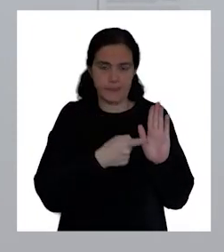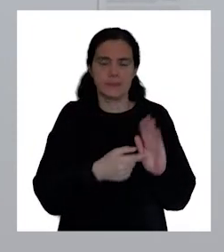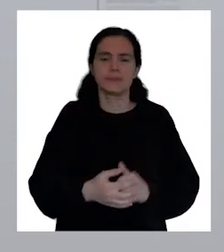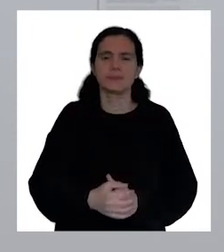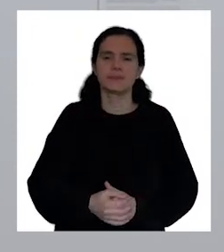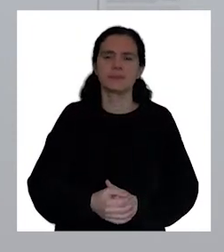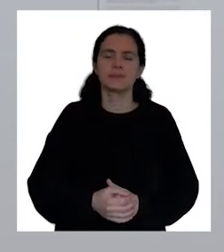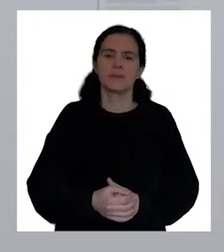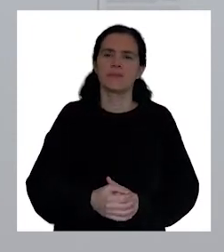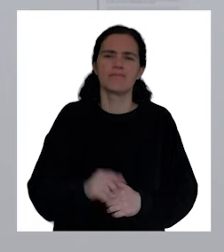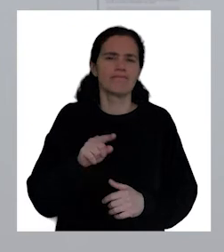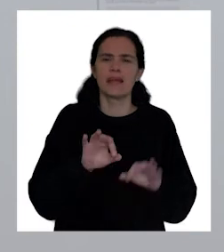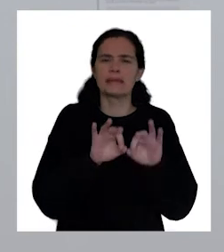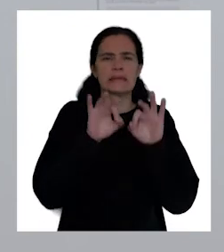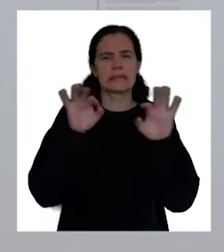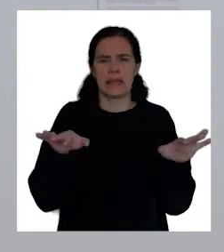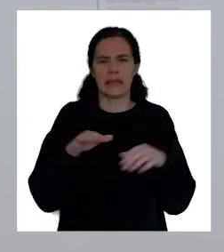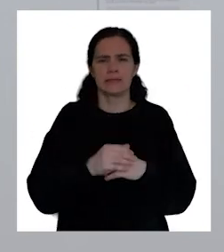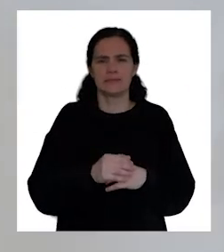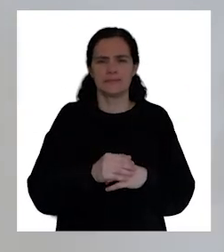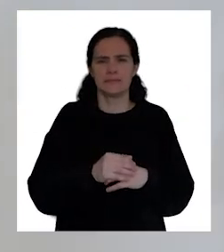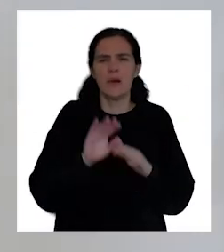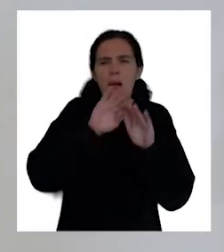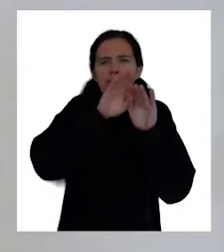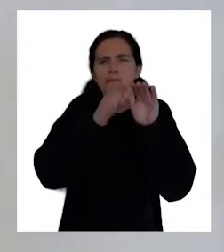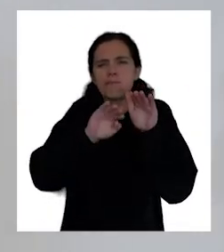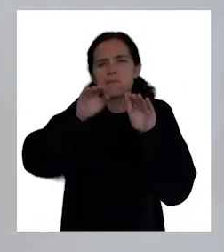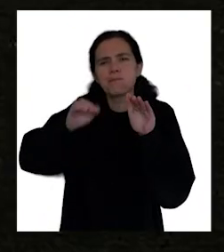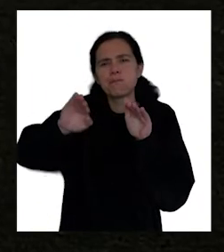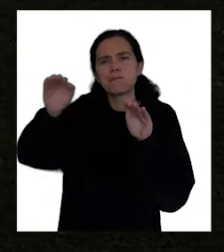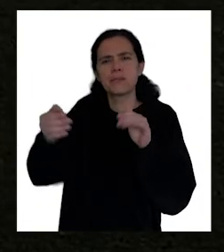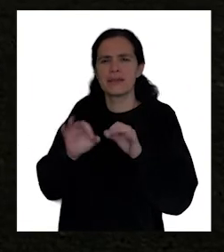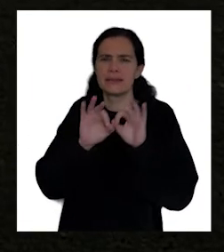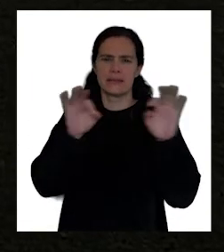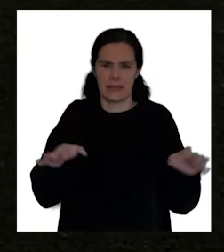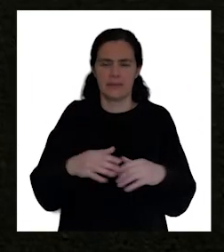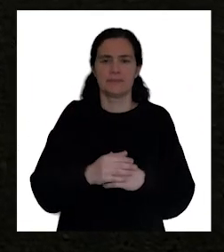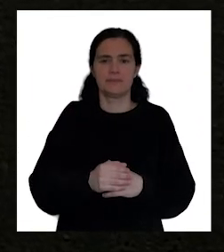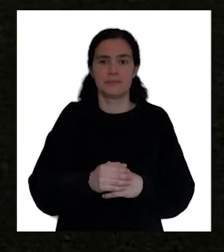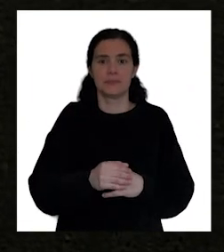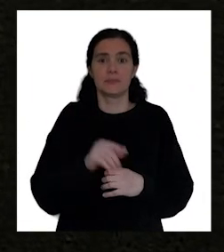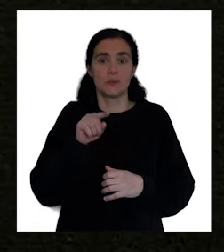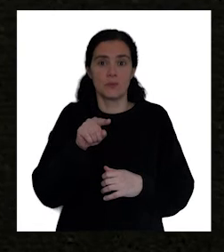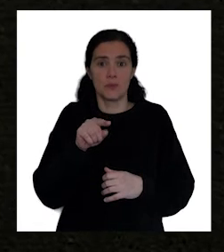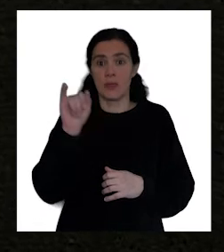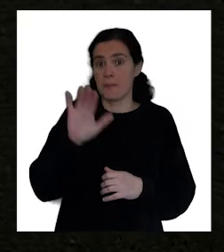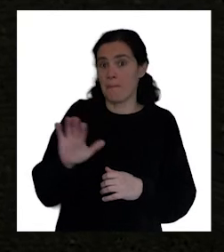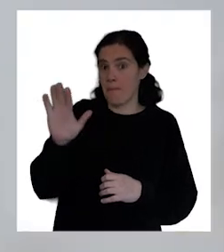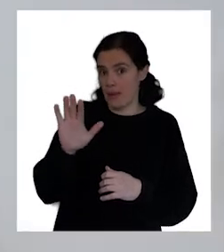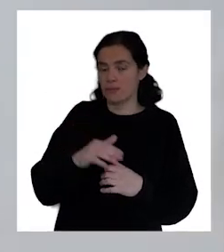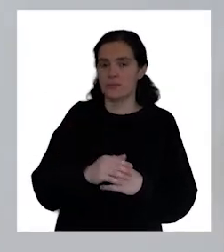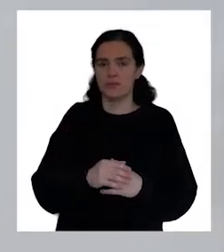here. You have exactly this relief here. So you have an